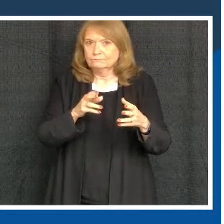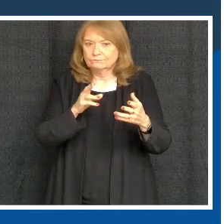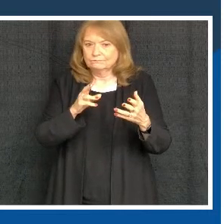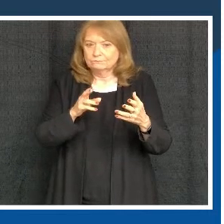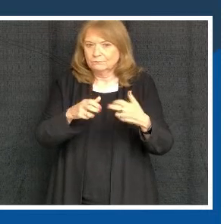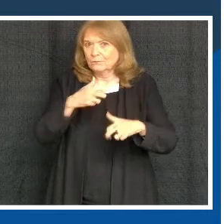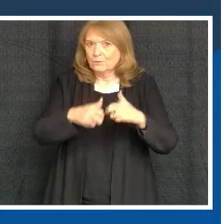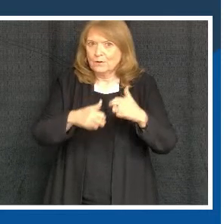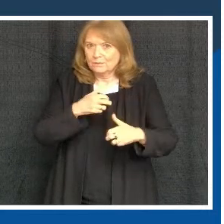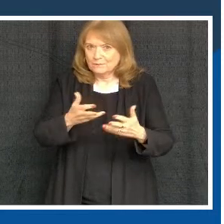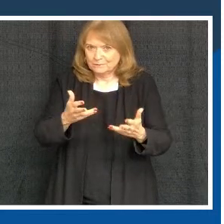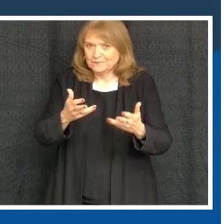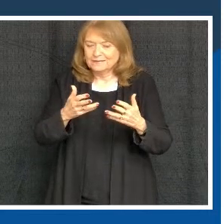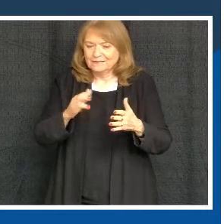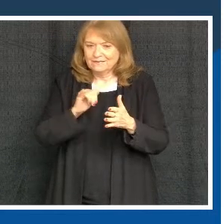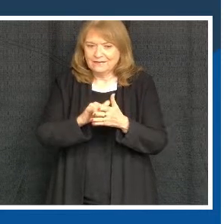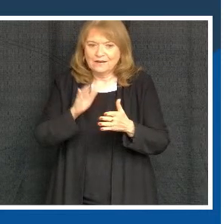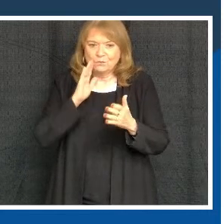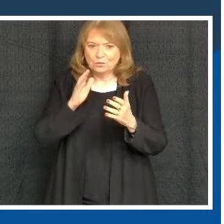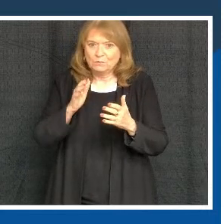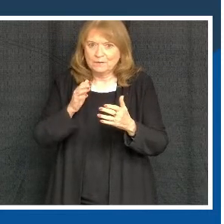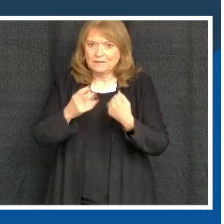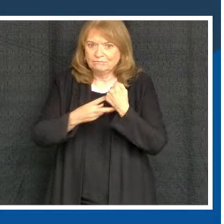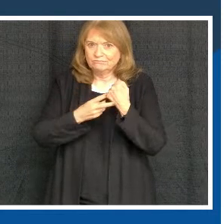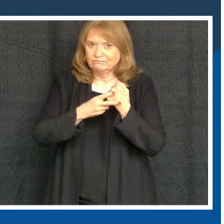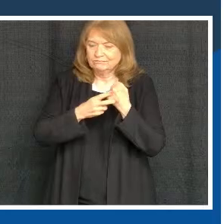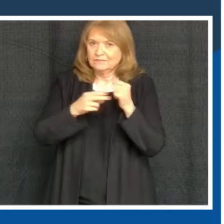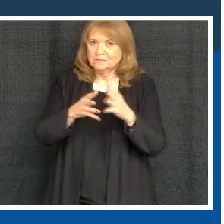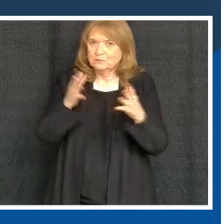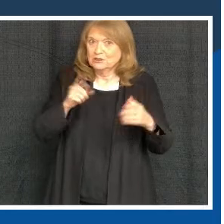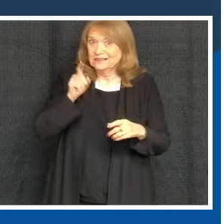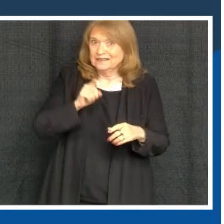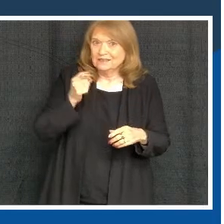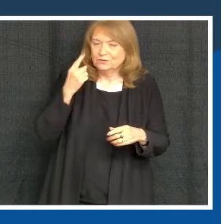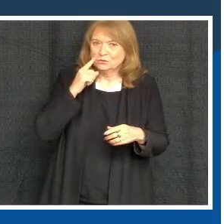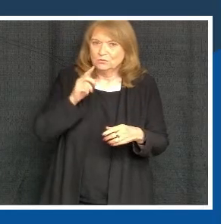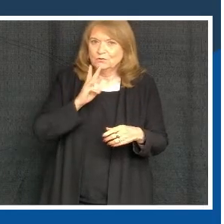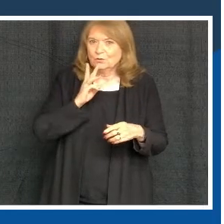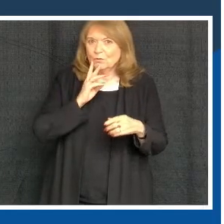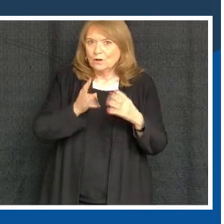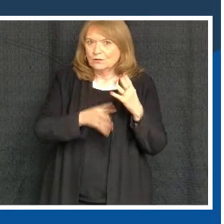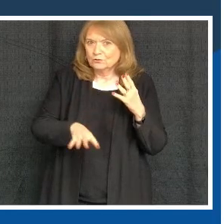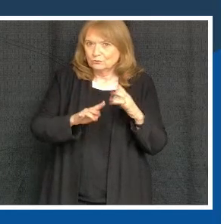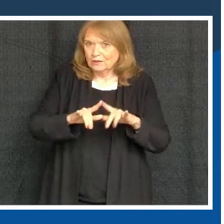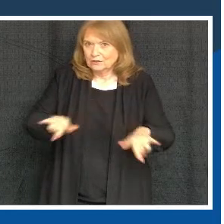It's detaining or retaining as much as it needs to according to the regulations.